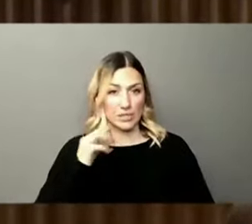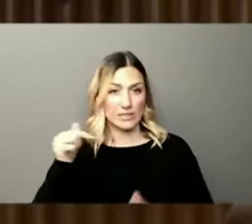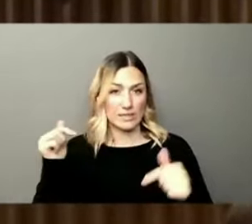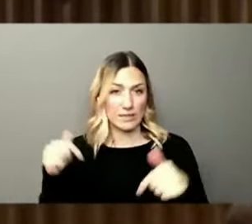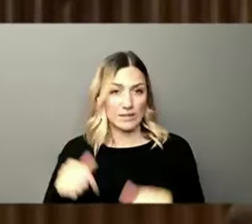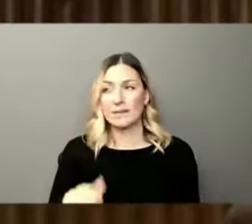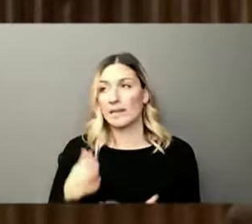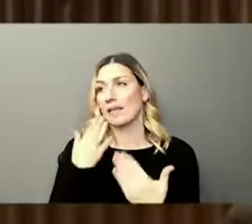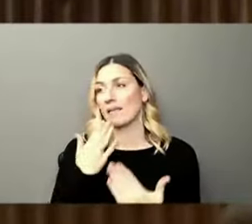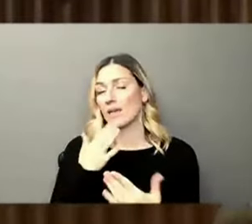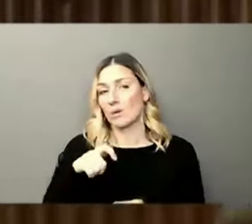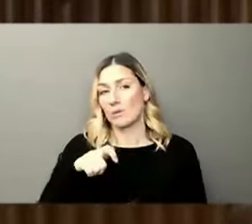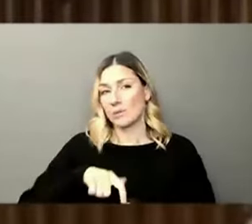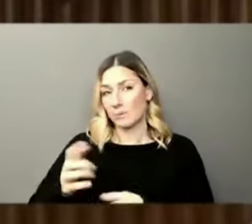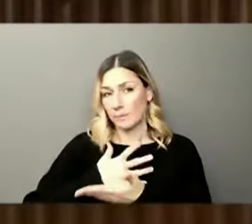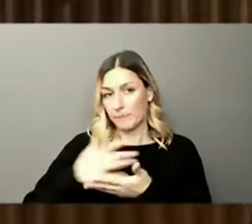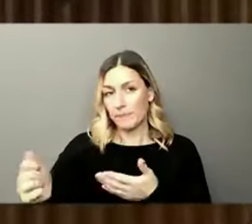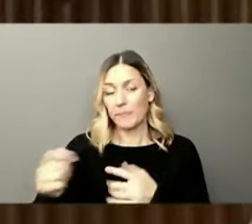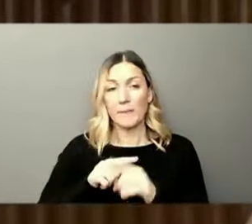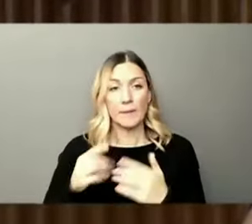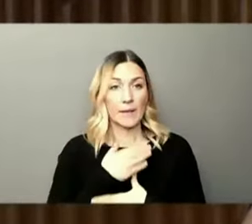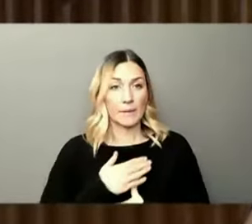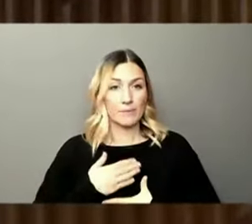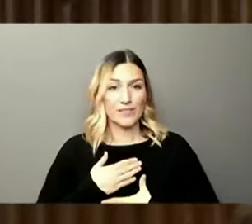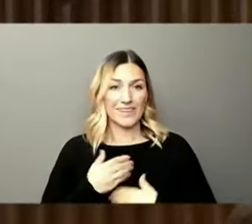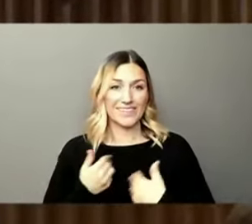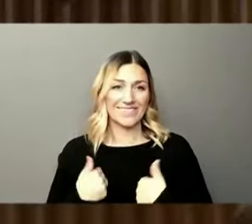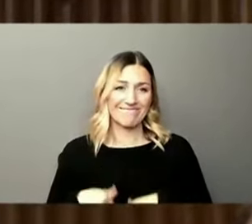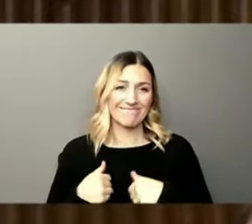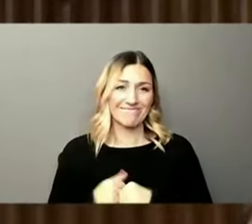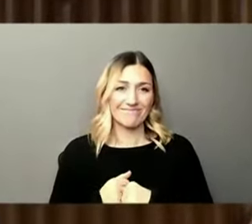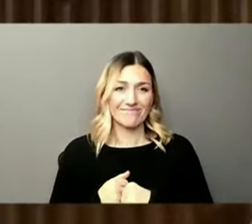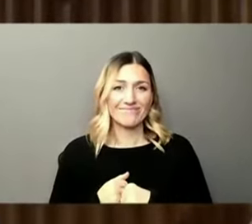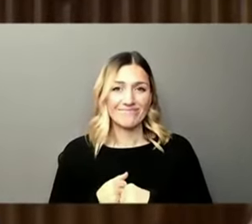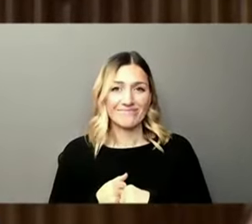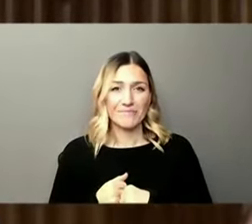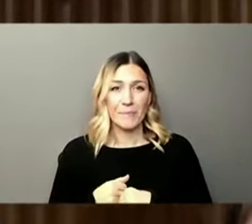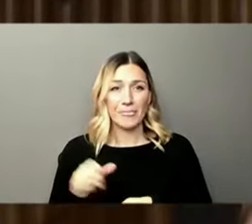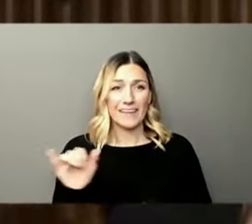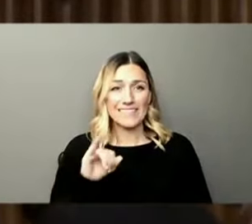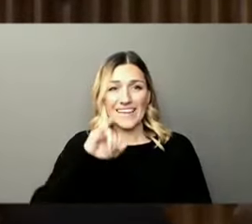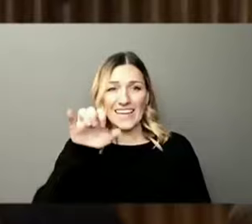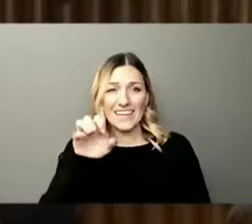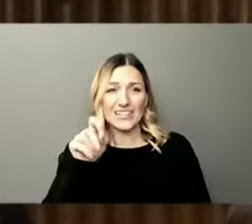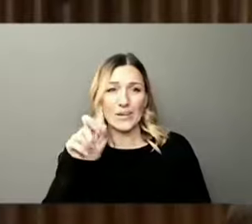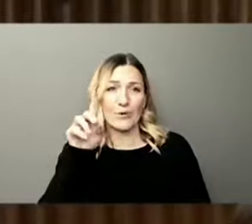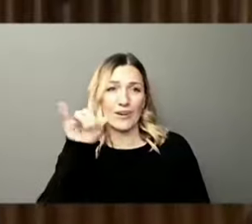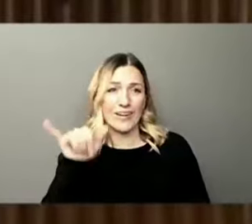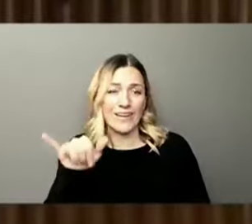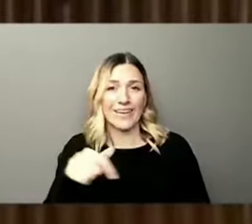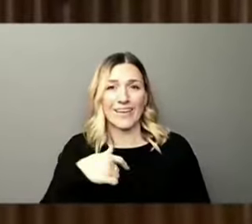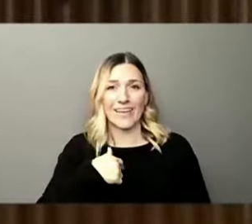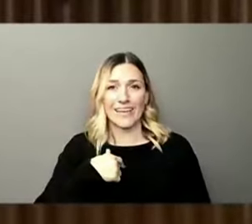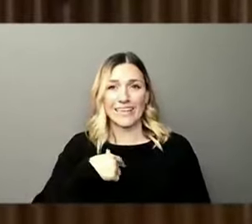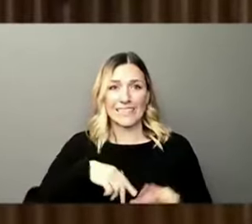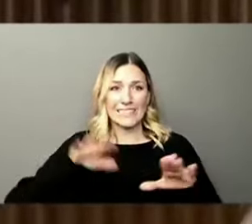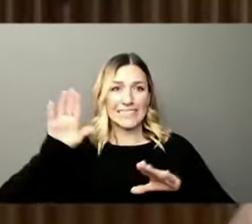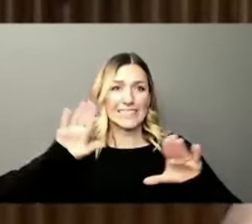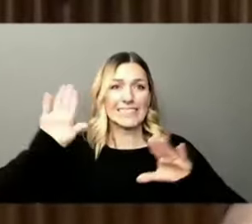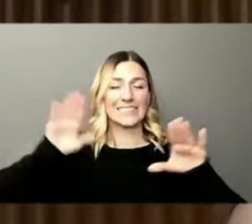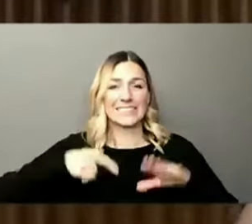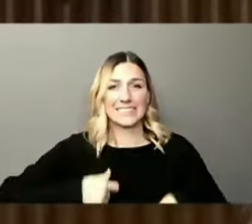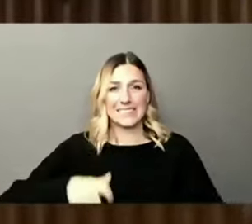time, but I appreciate. Sorry, I see you go. It's a little bit like Jeopardy, where you see someone going to the buzzer. Thank